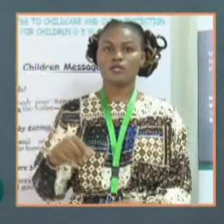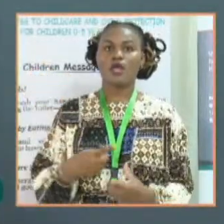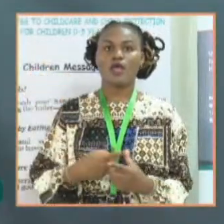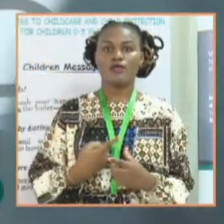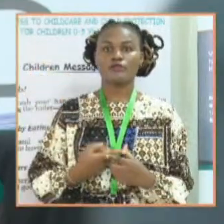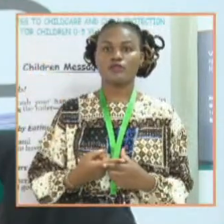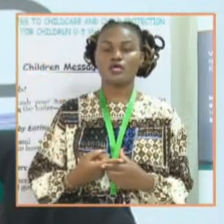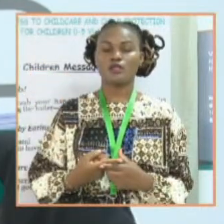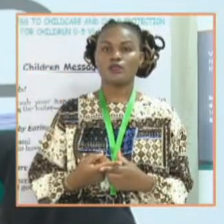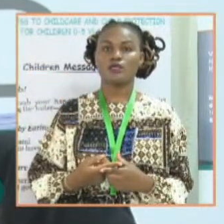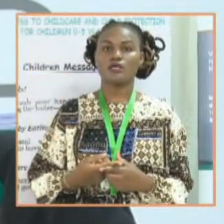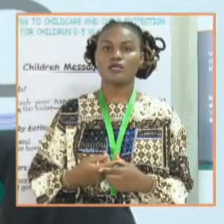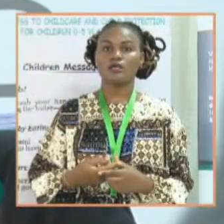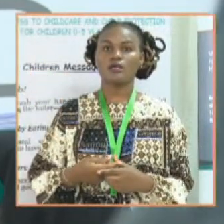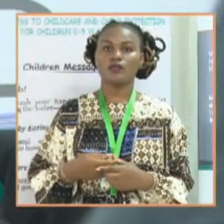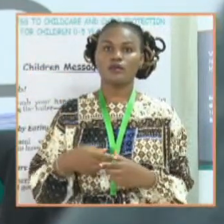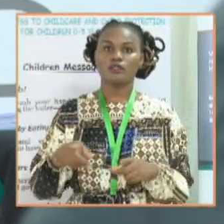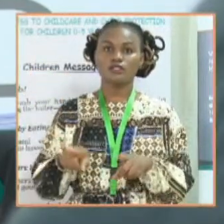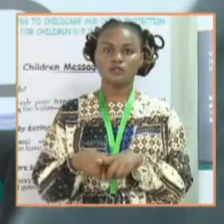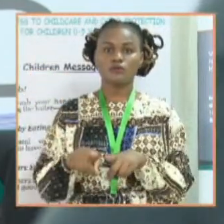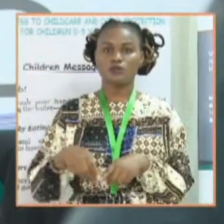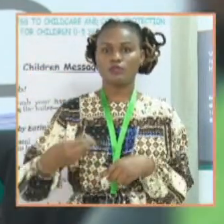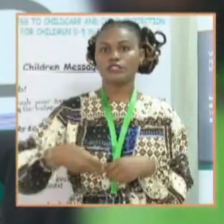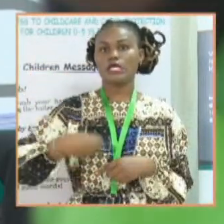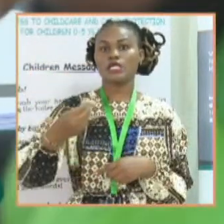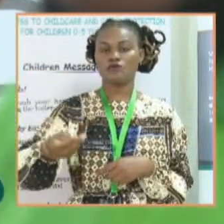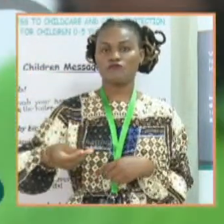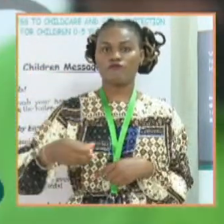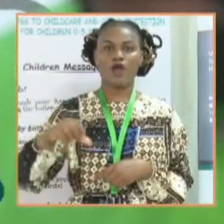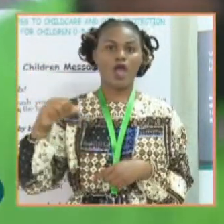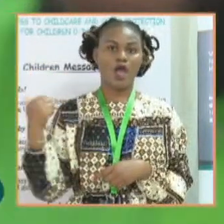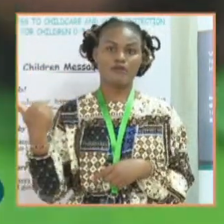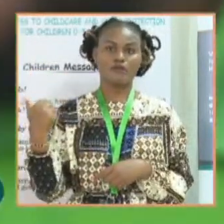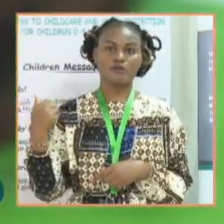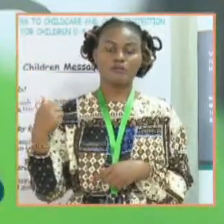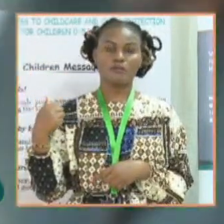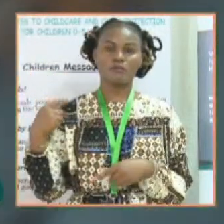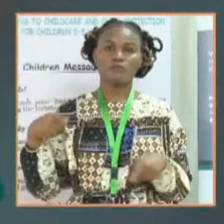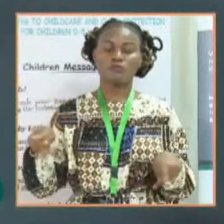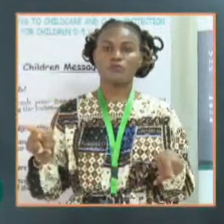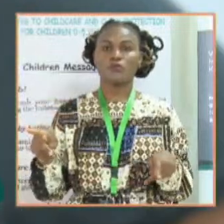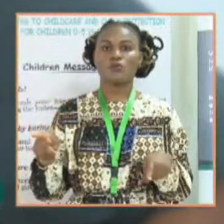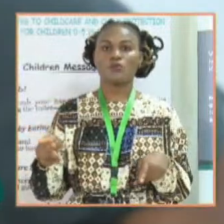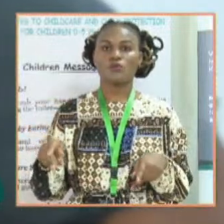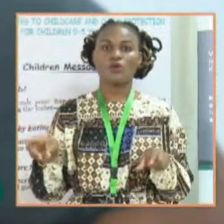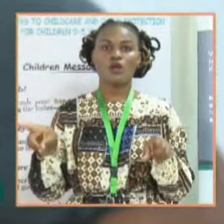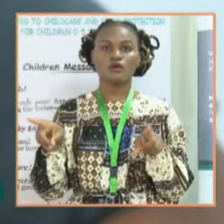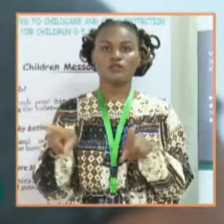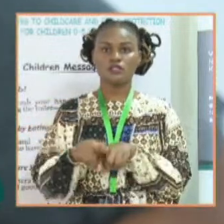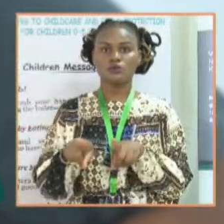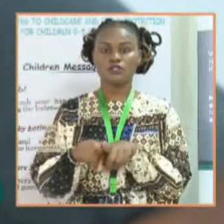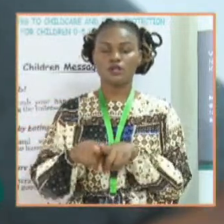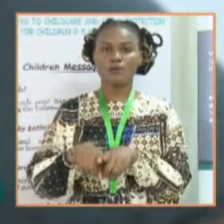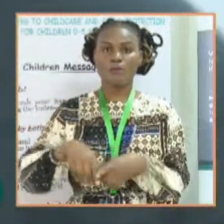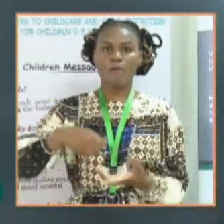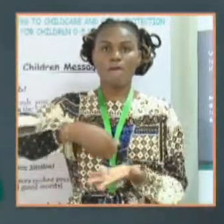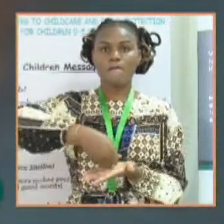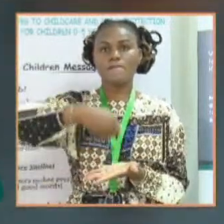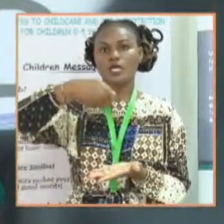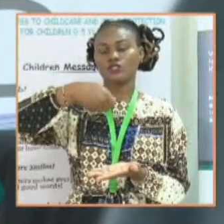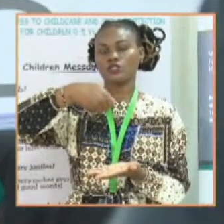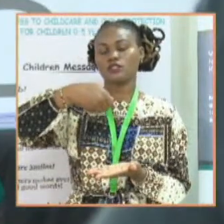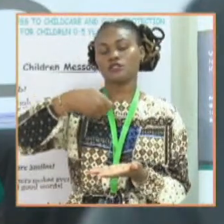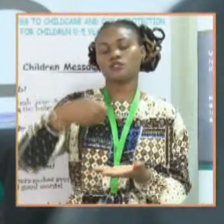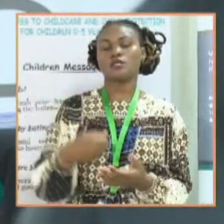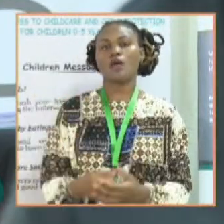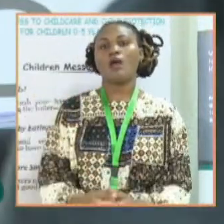being given. The other one was on the supplementary budget. Also, it was also being attributed to